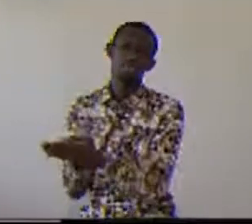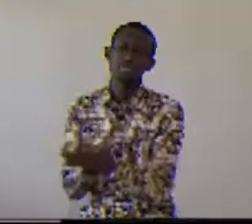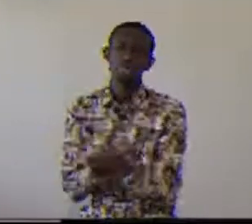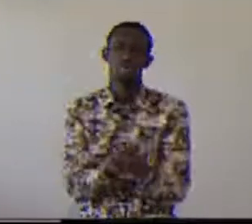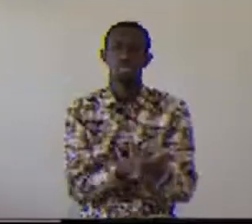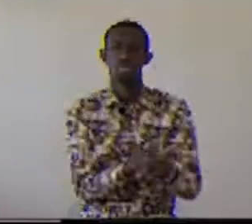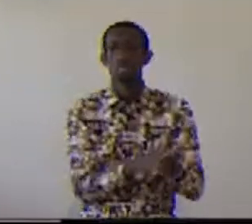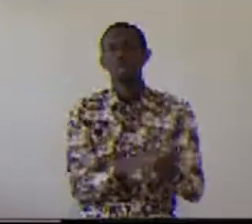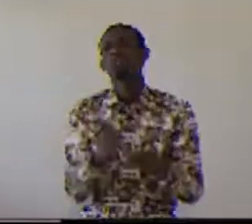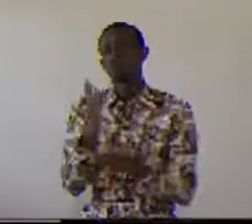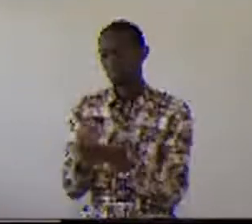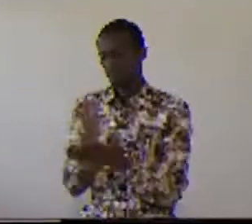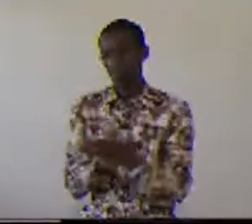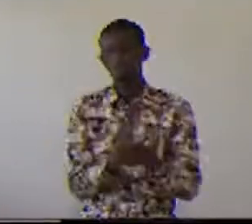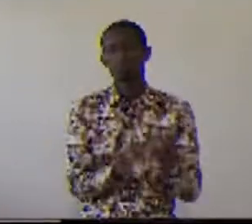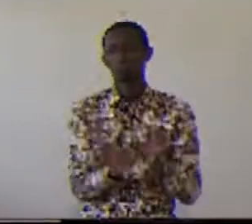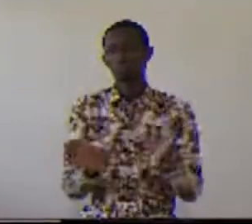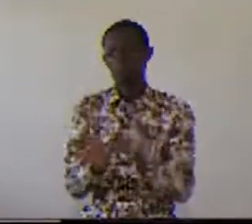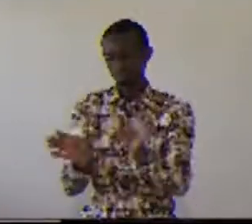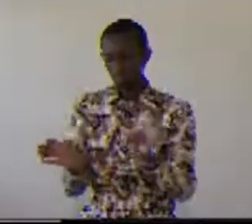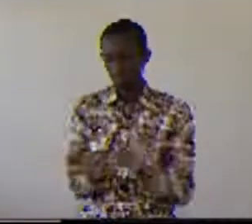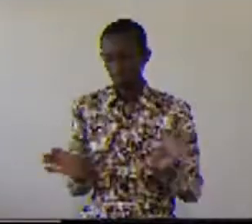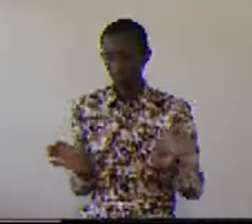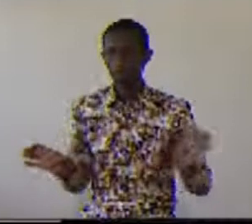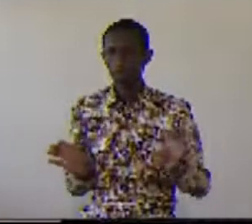particles get separated. Okay?